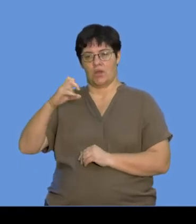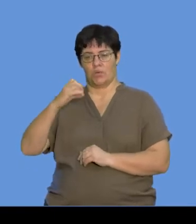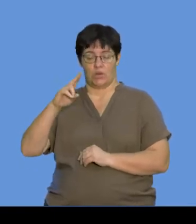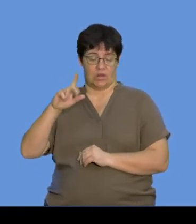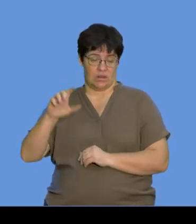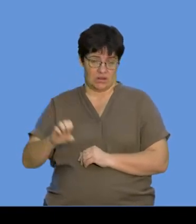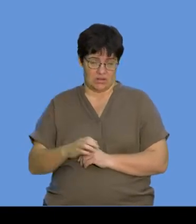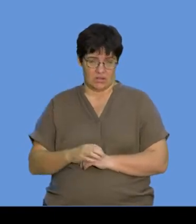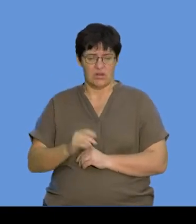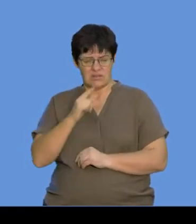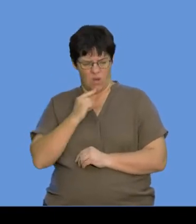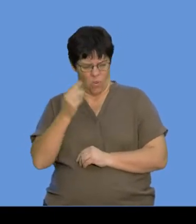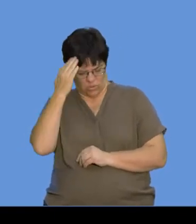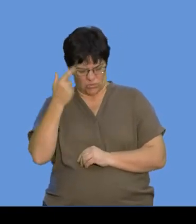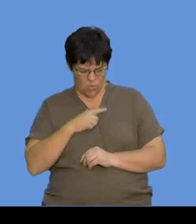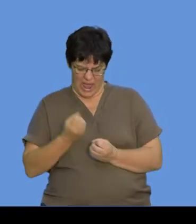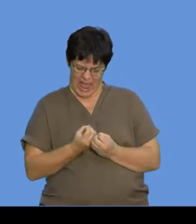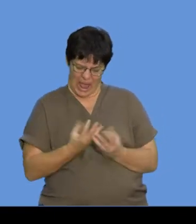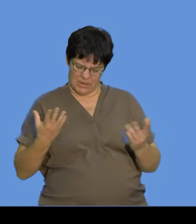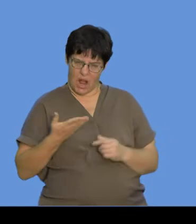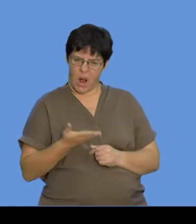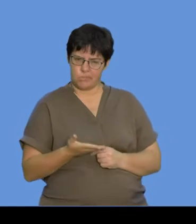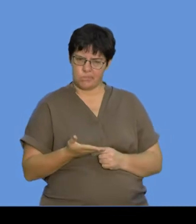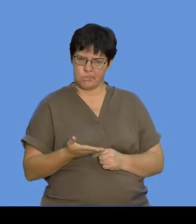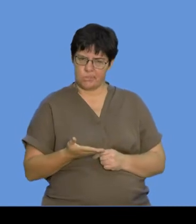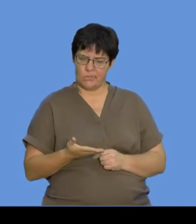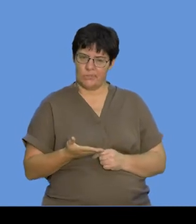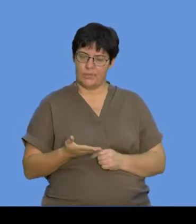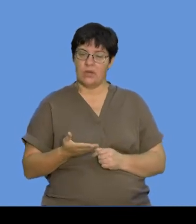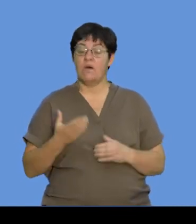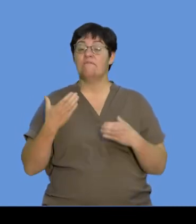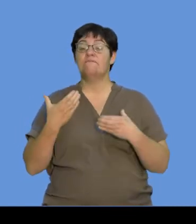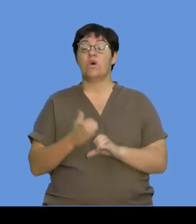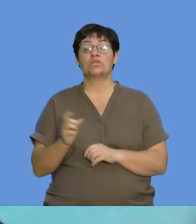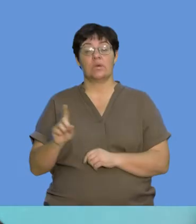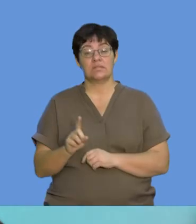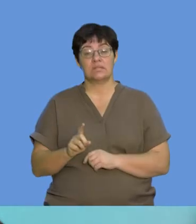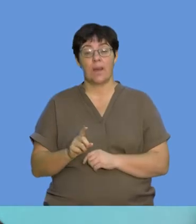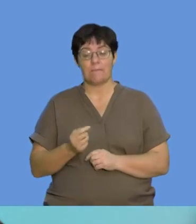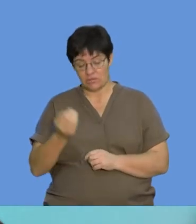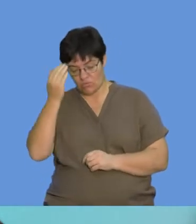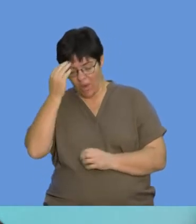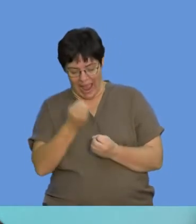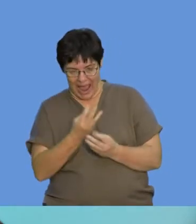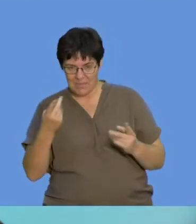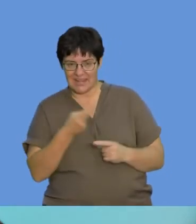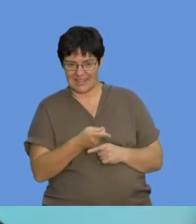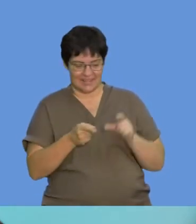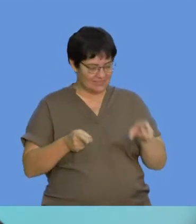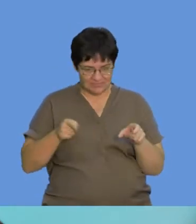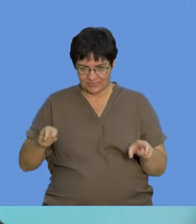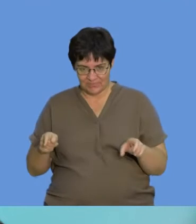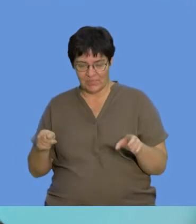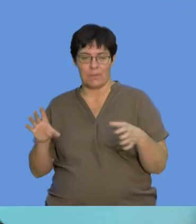molecule. So the question is how many? And you must also remember that our focus is on